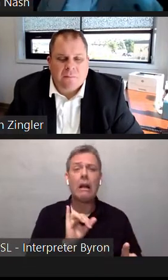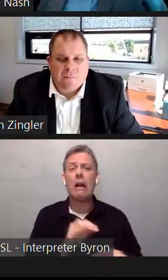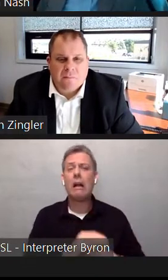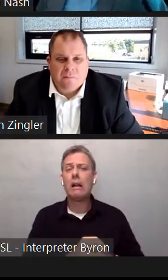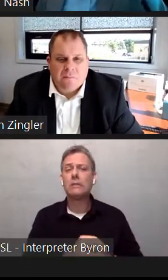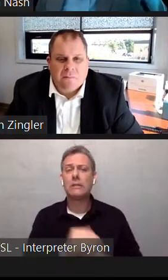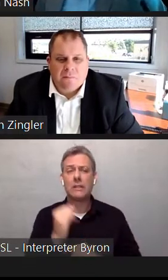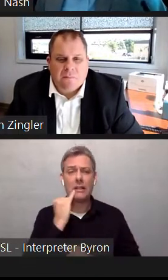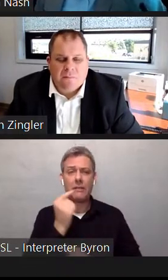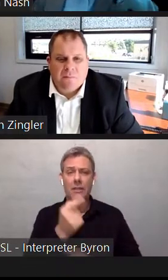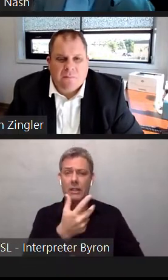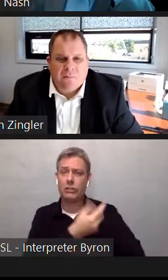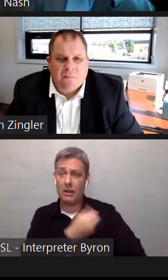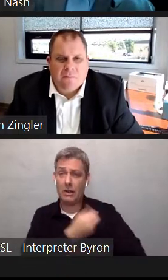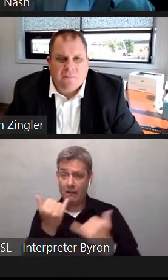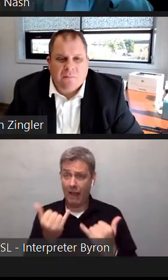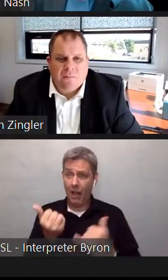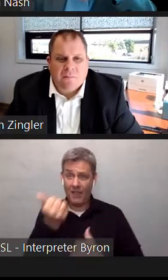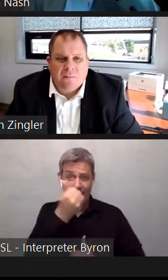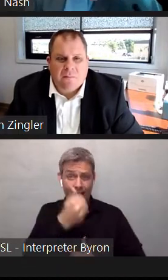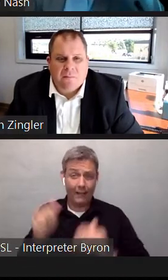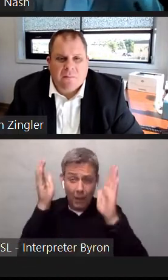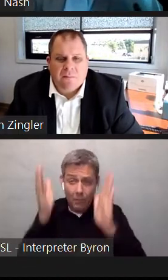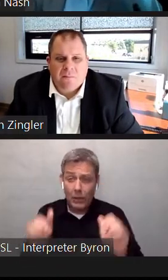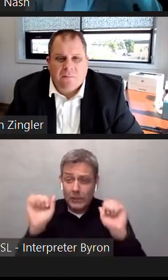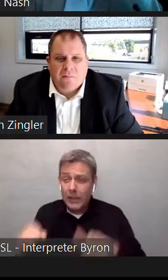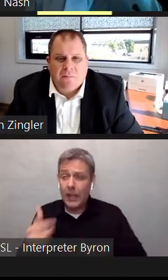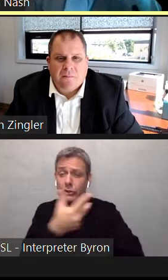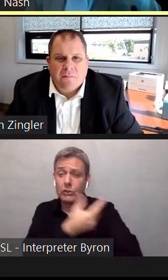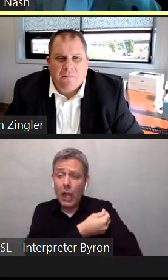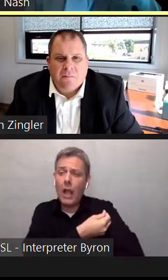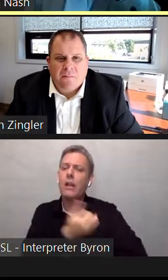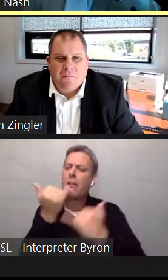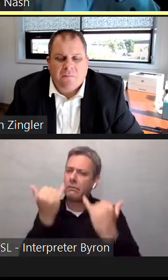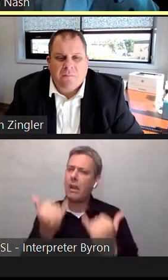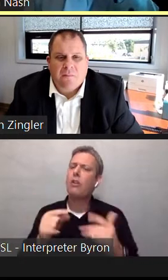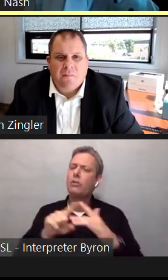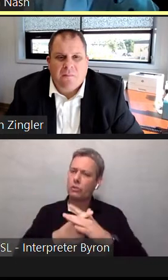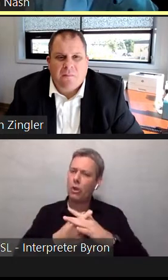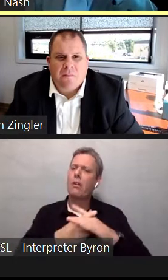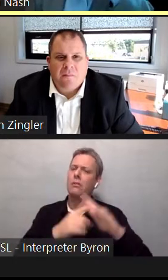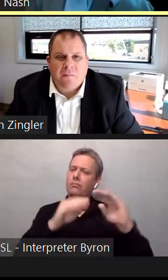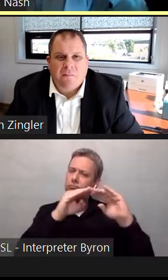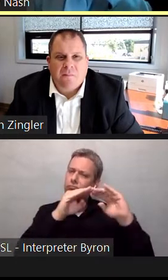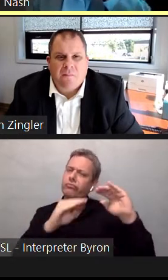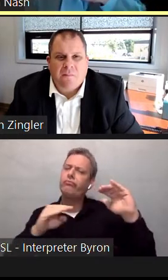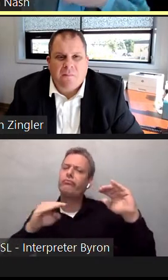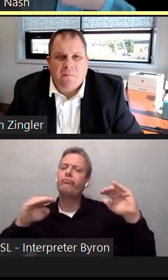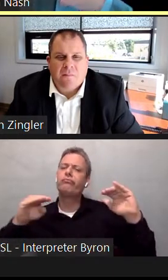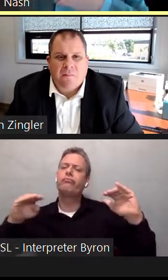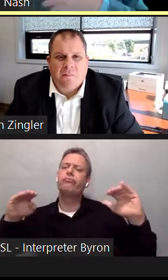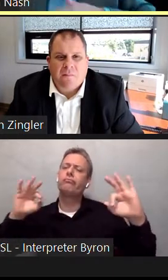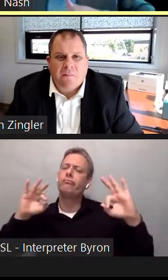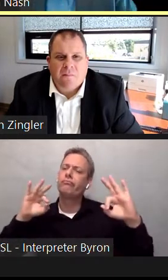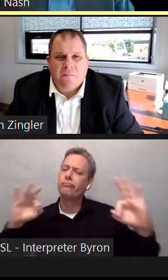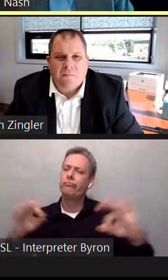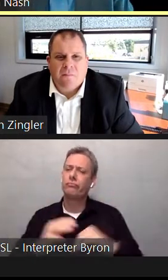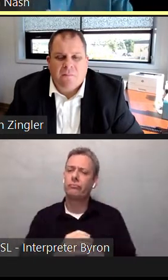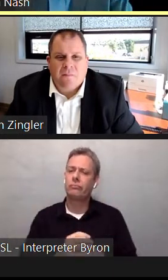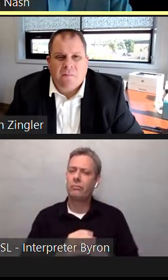shots. But now that anyone could, it really did balance out. Yeah, and we appreciate that, Doug. As time went